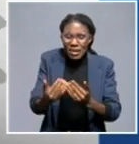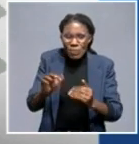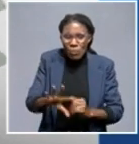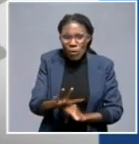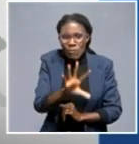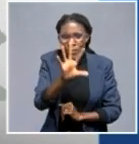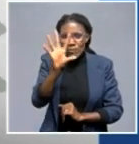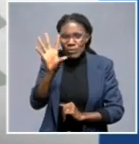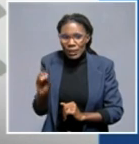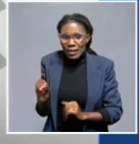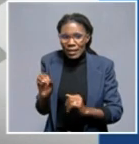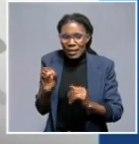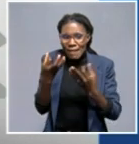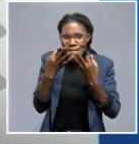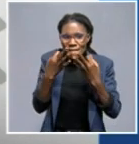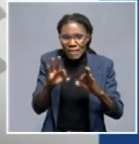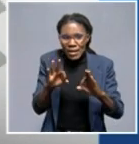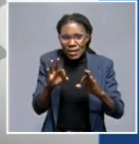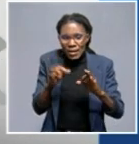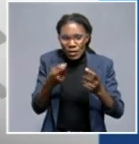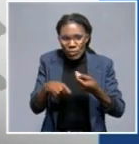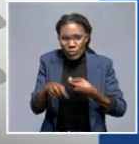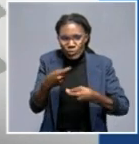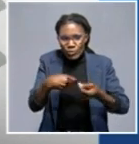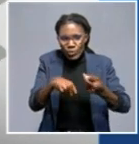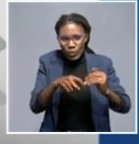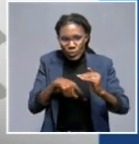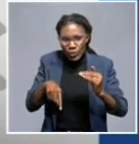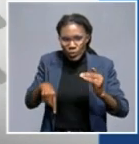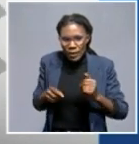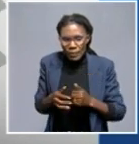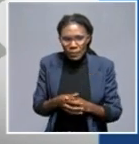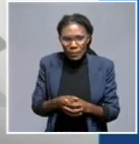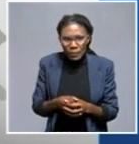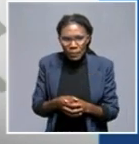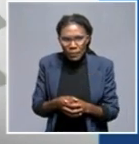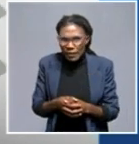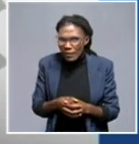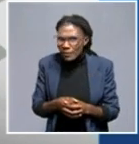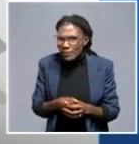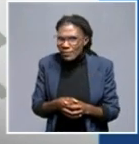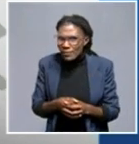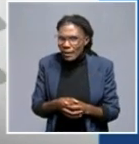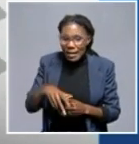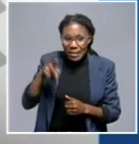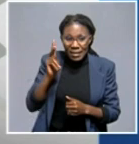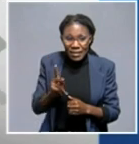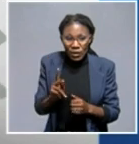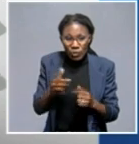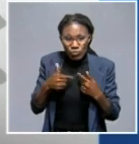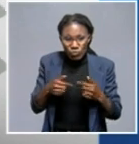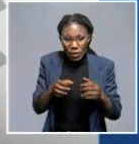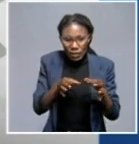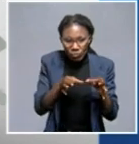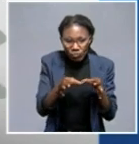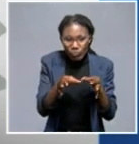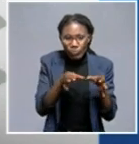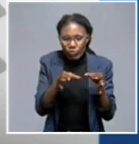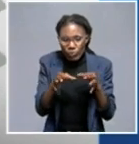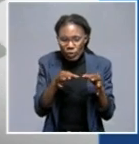continental free trade area, maritime affairs. We are going to discuss health and